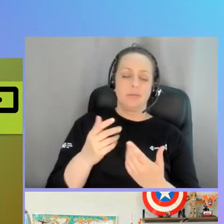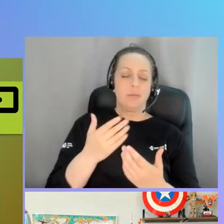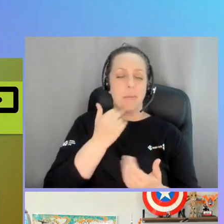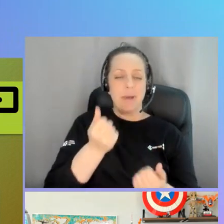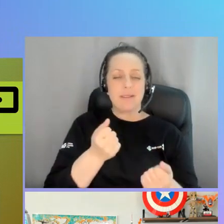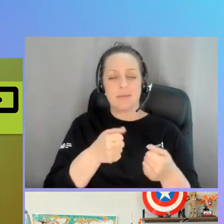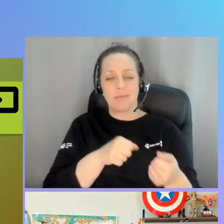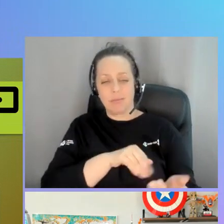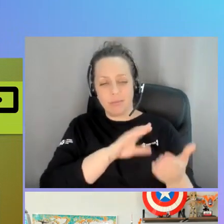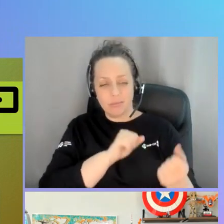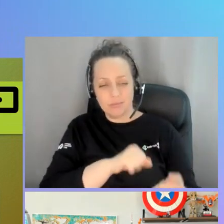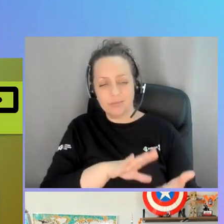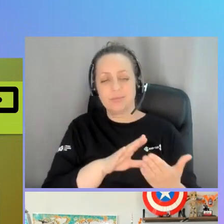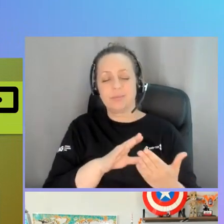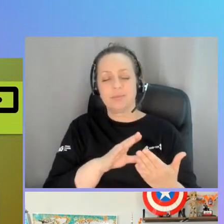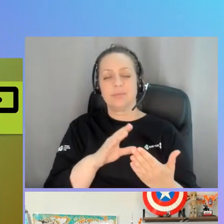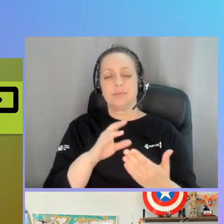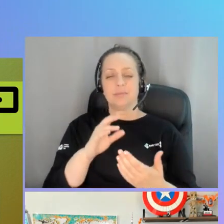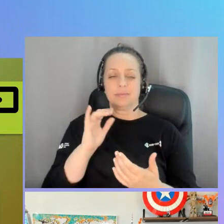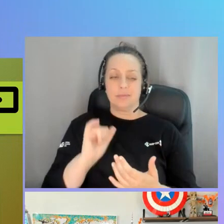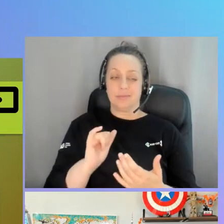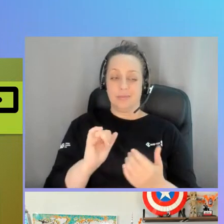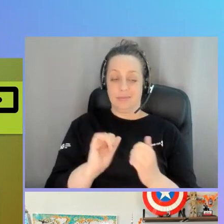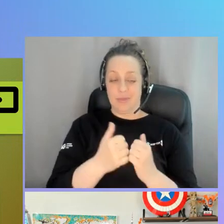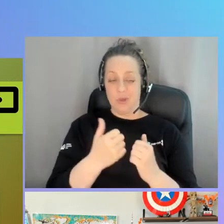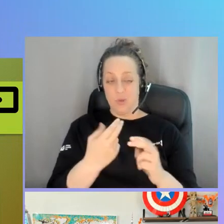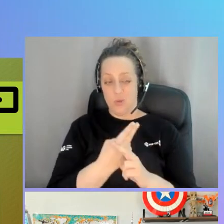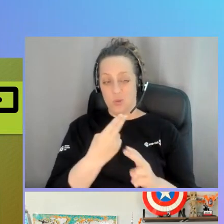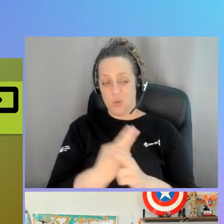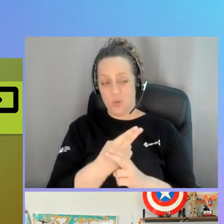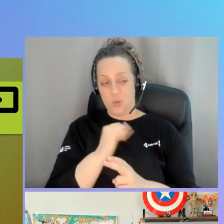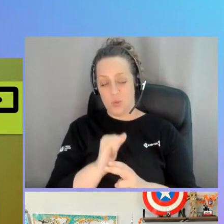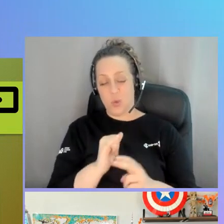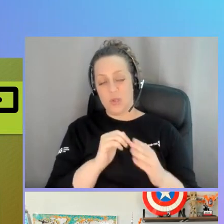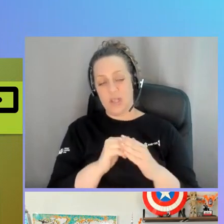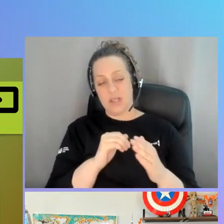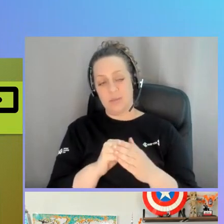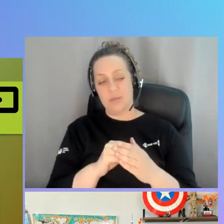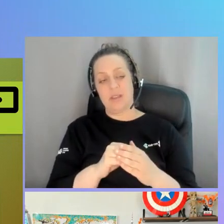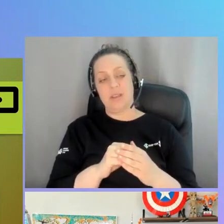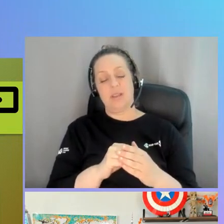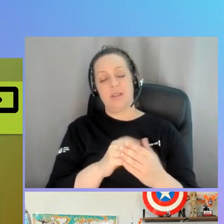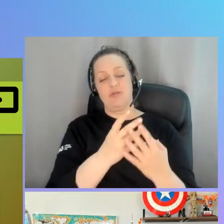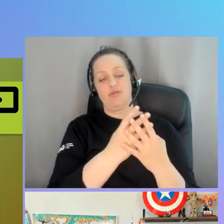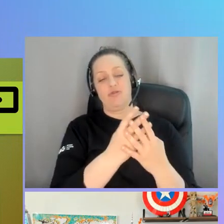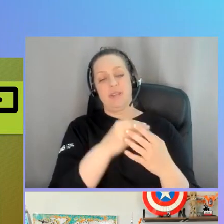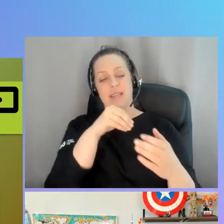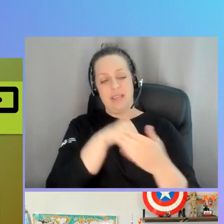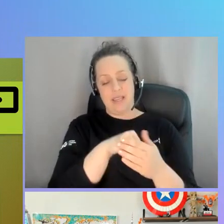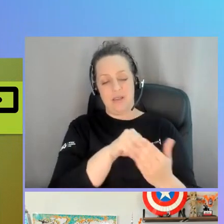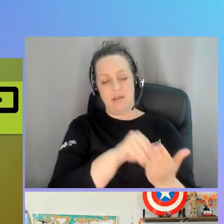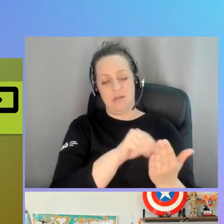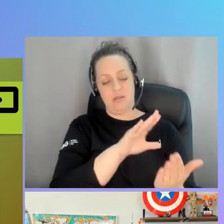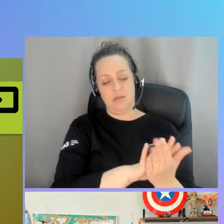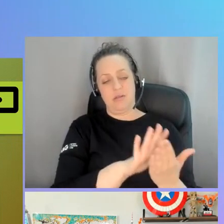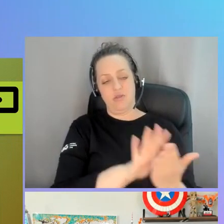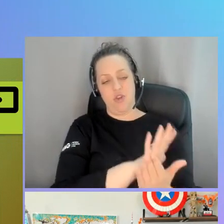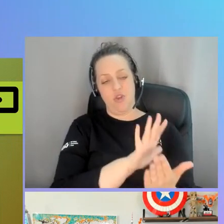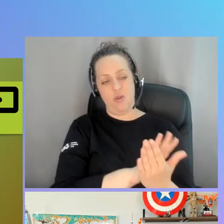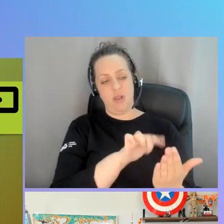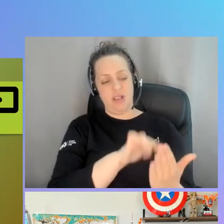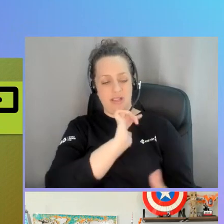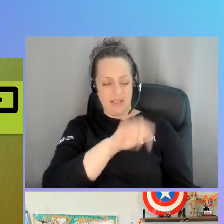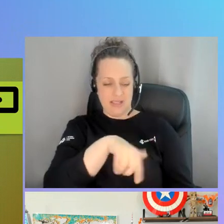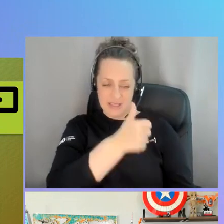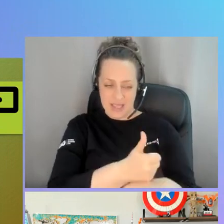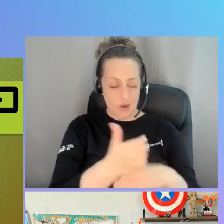to create documents or use the accessibility features within documents? Putting all those things in one place so that no matter what somebody